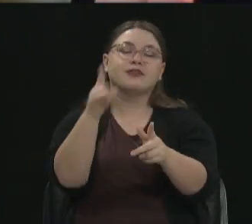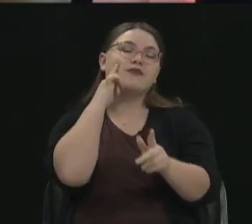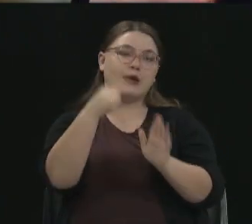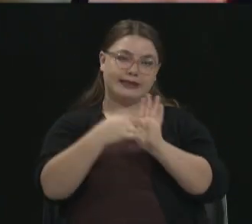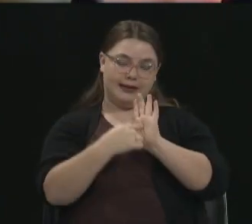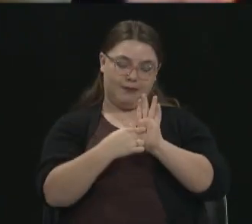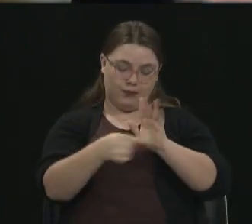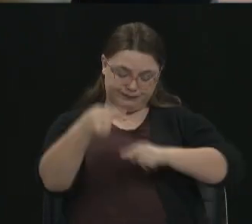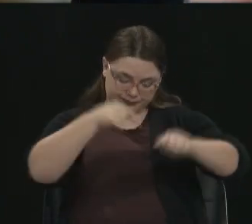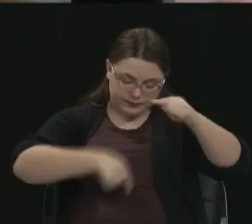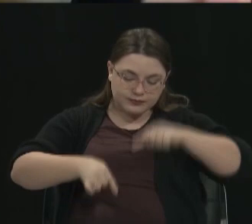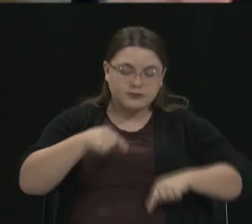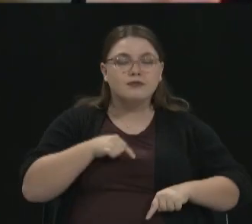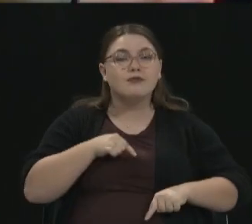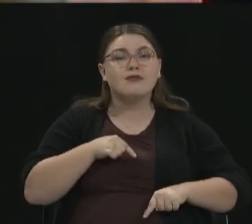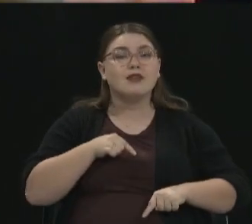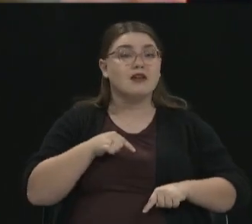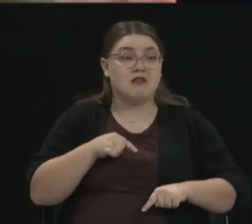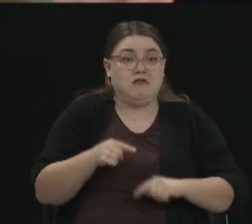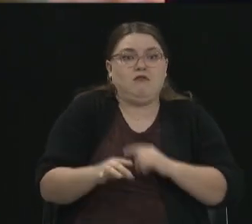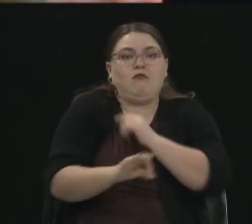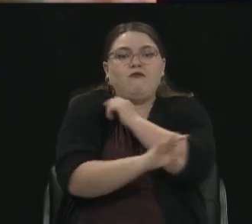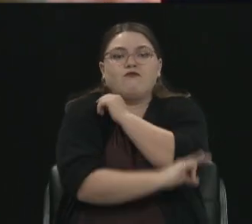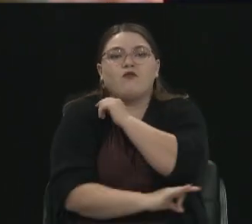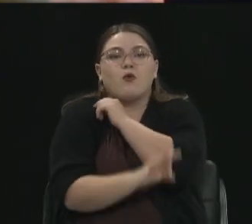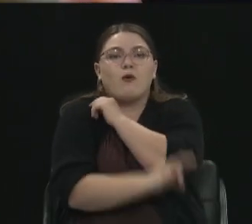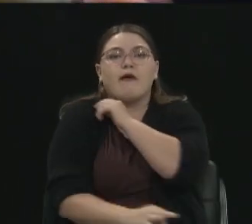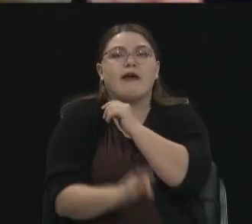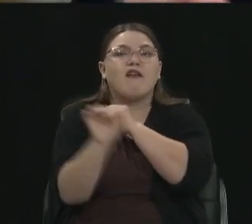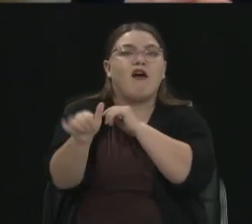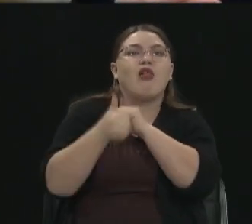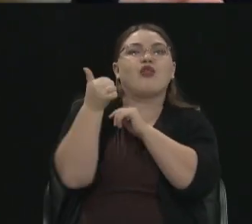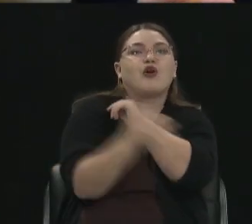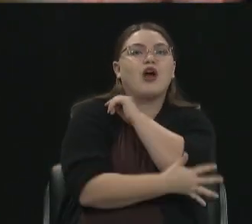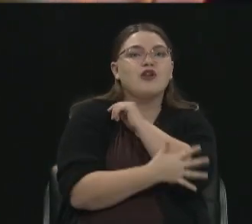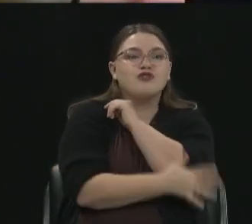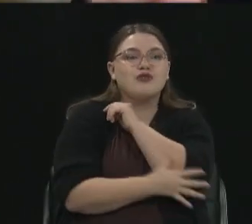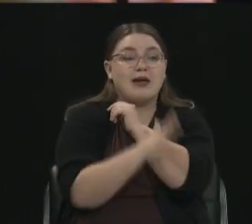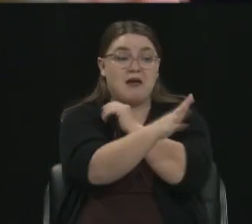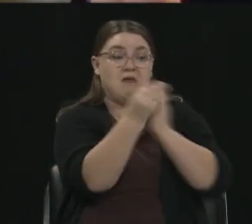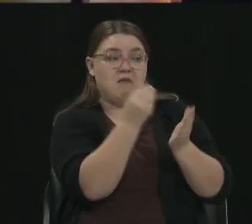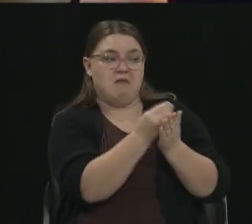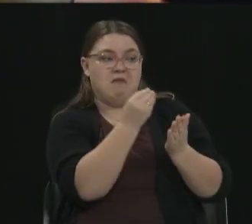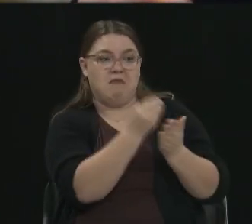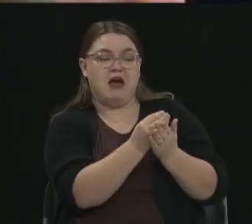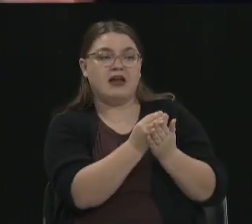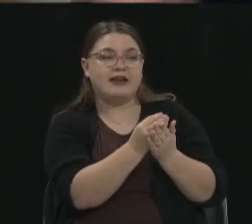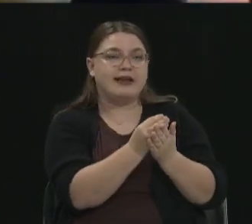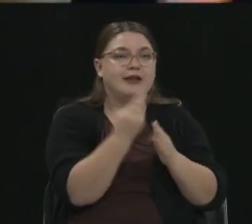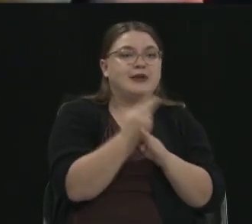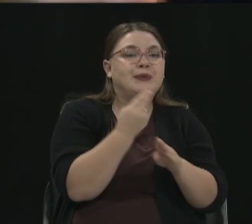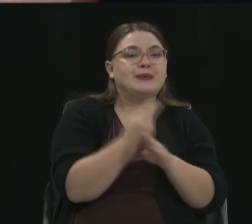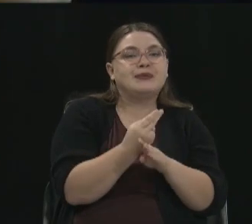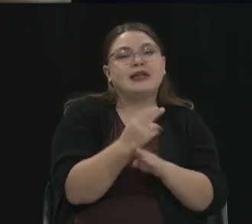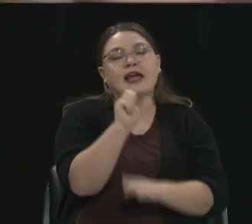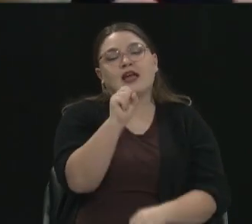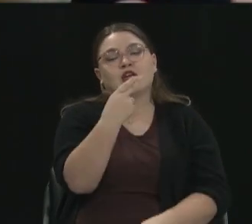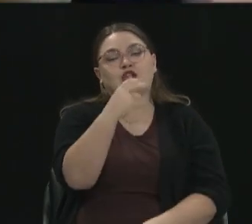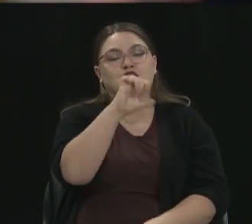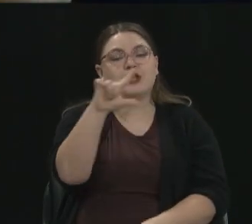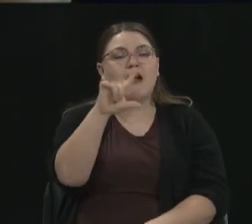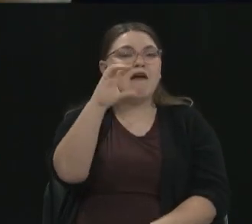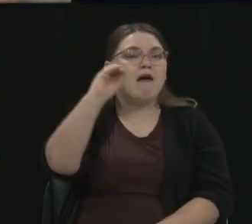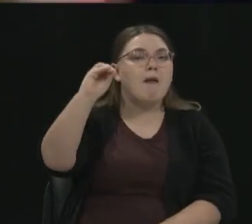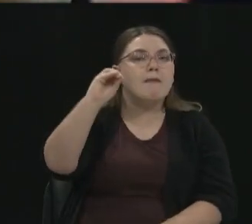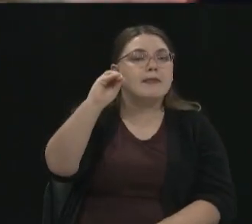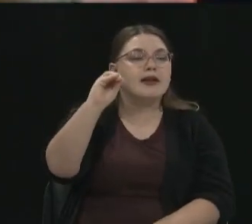it's possible that foreign money could be filtered through different shell companies and stuff. So if you